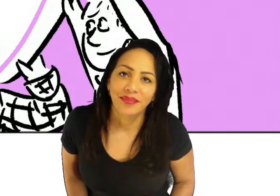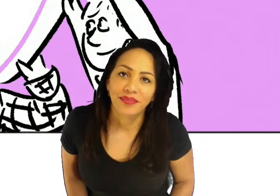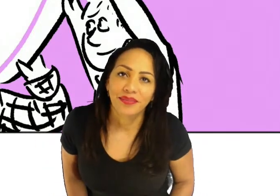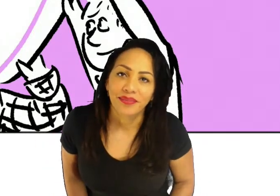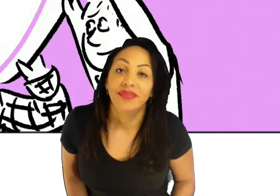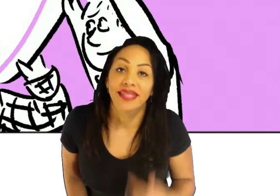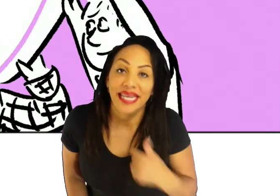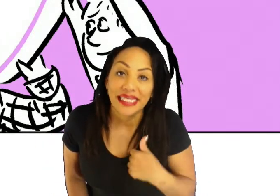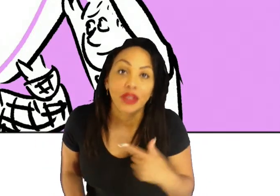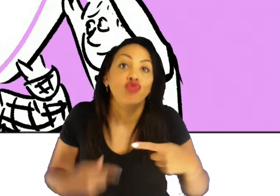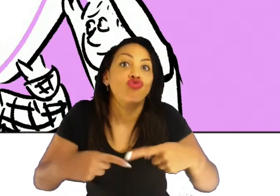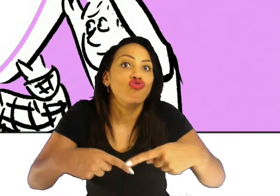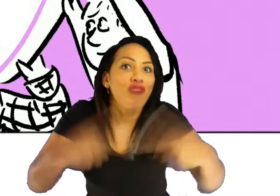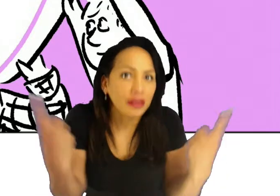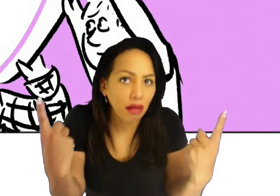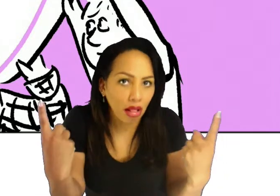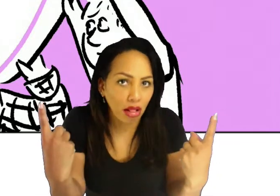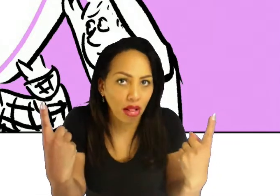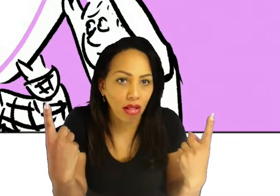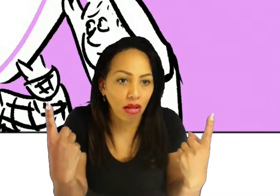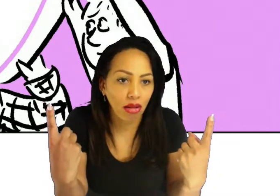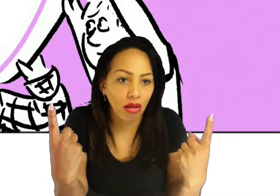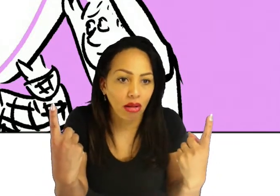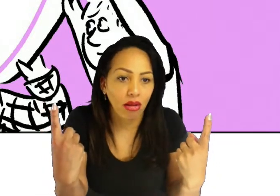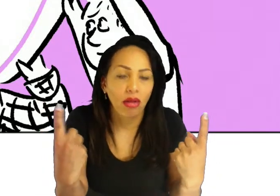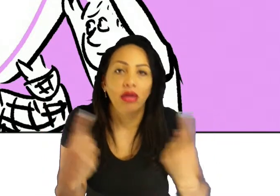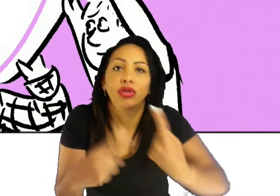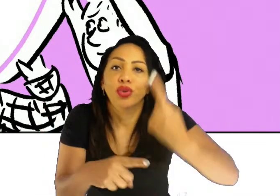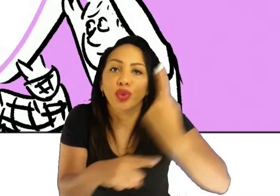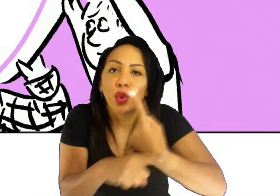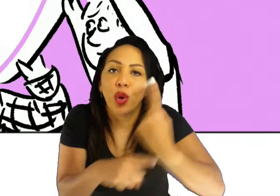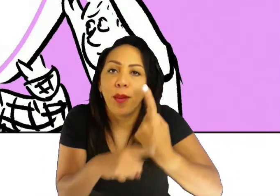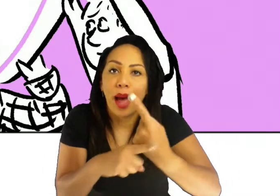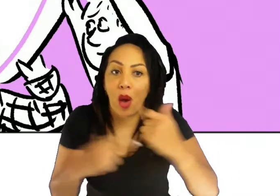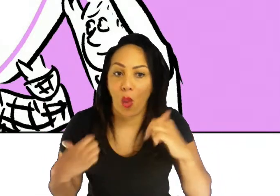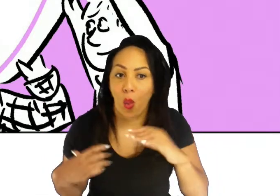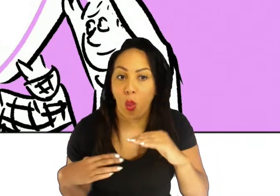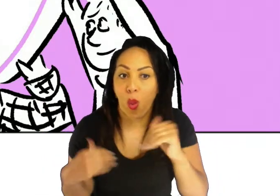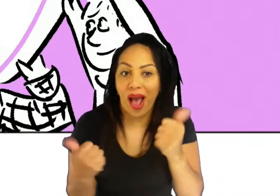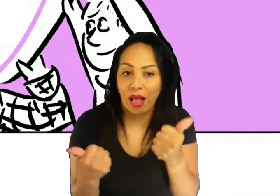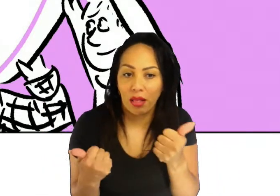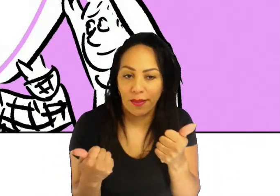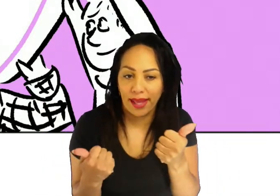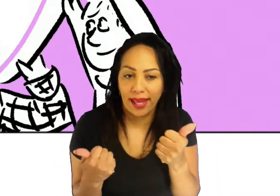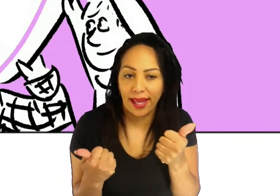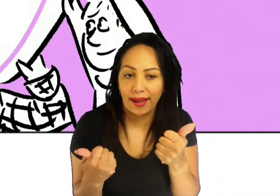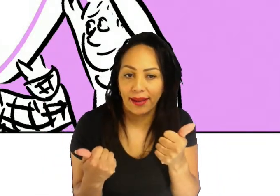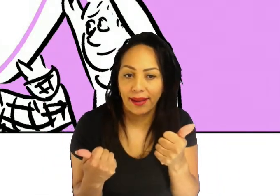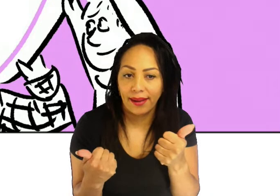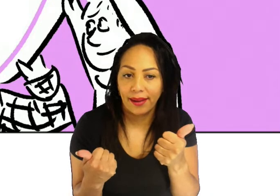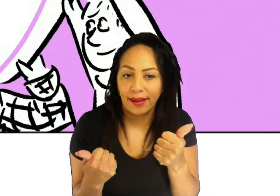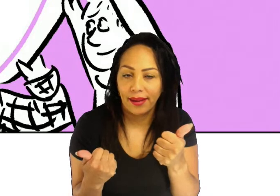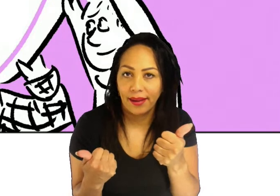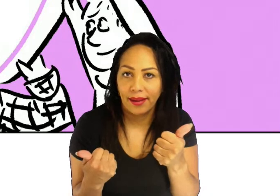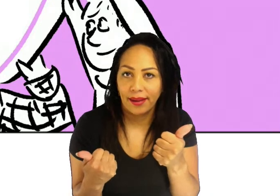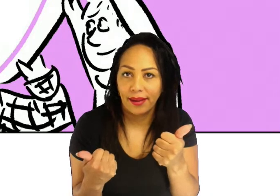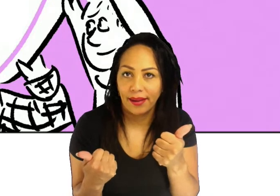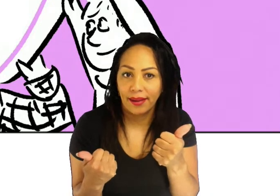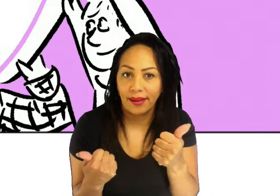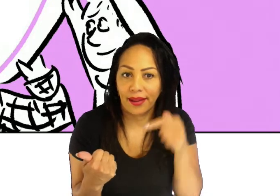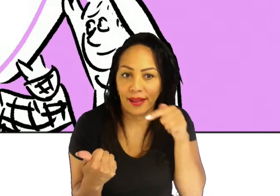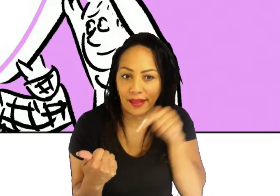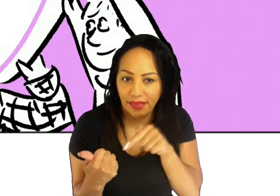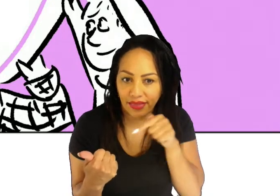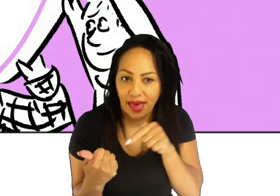radical to talk about well-being as something that can be changed and something that